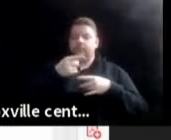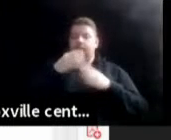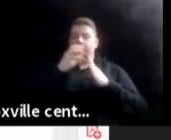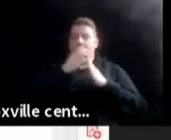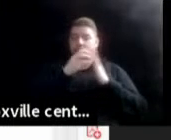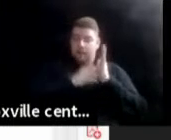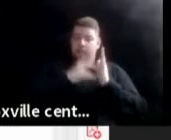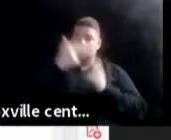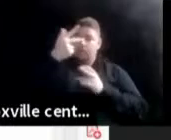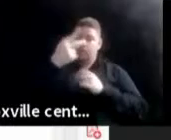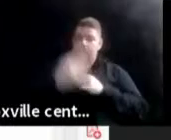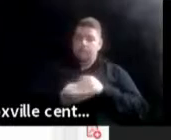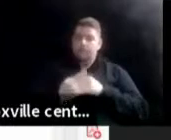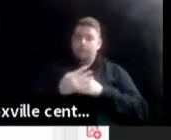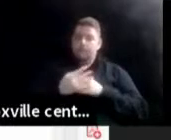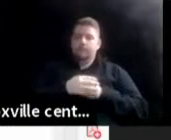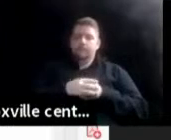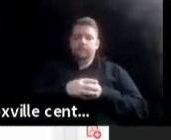4 regarding